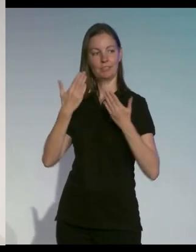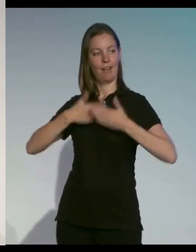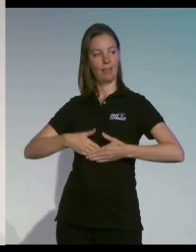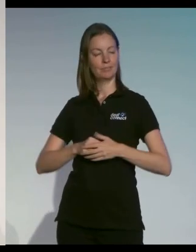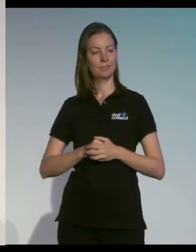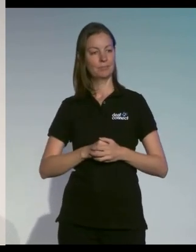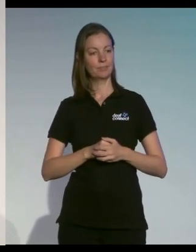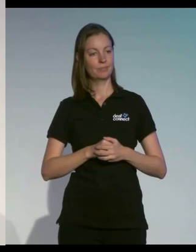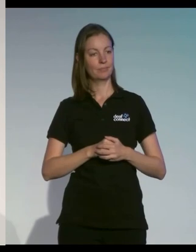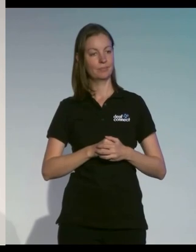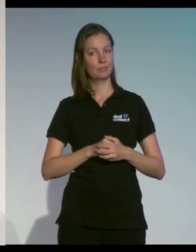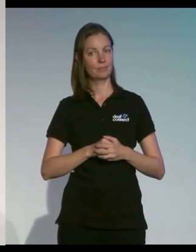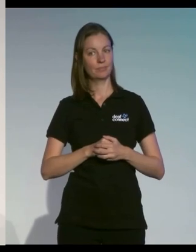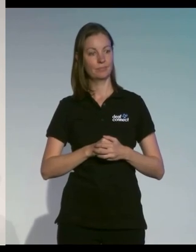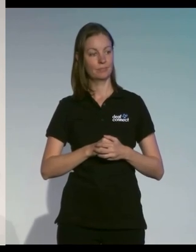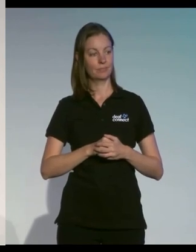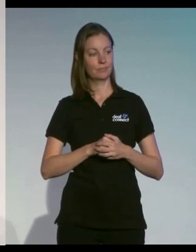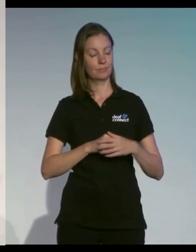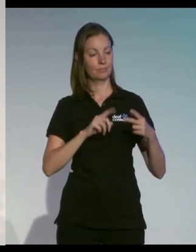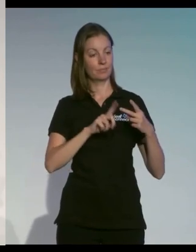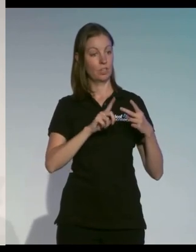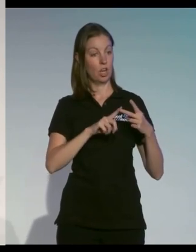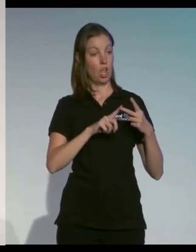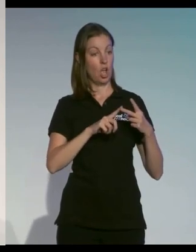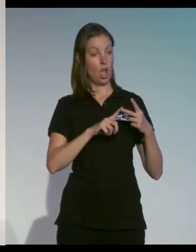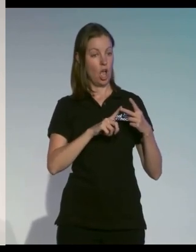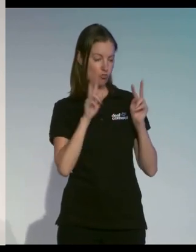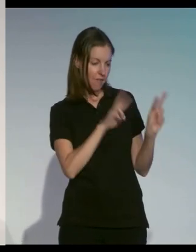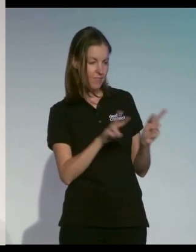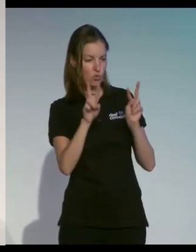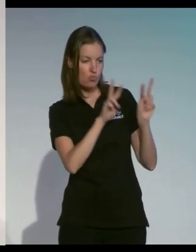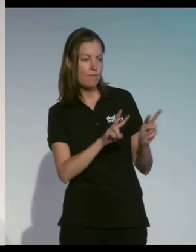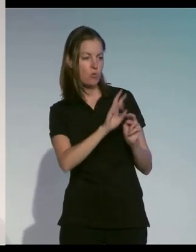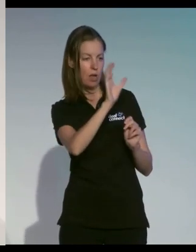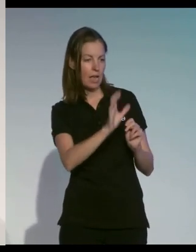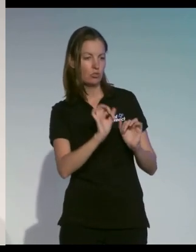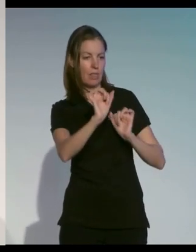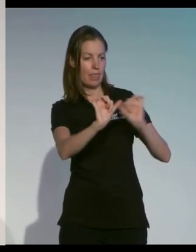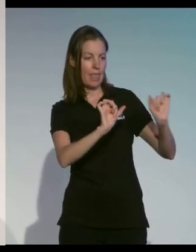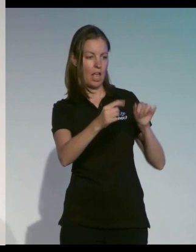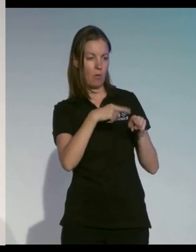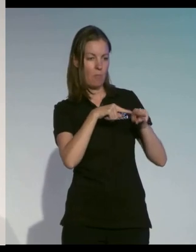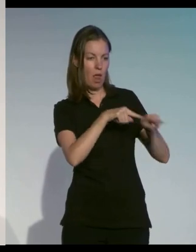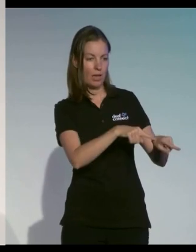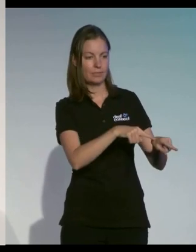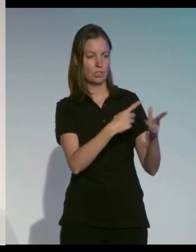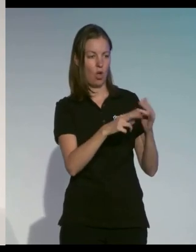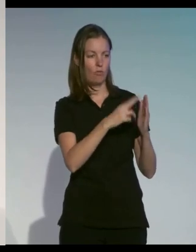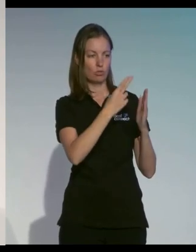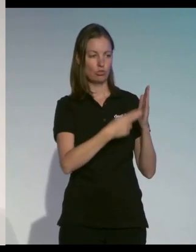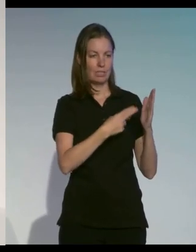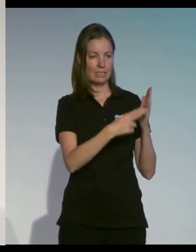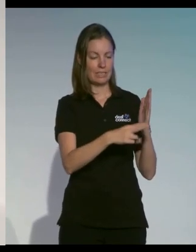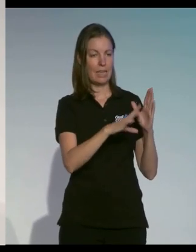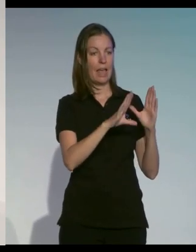Concluding observations from the committee where they review countries' compliance, implementation of a treaty, and then